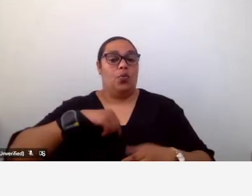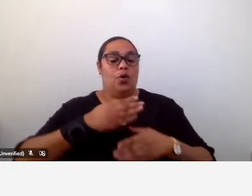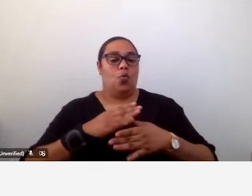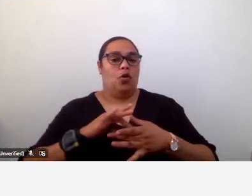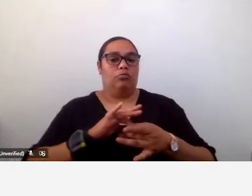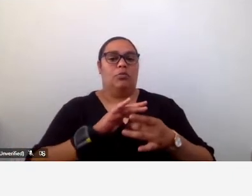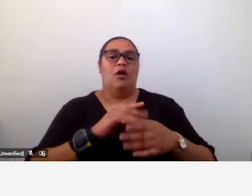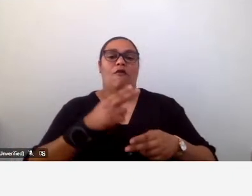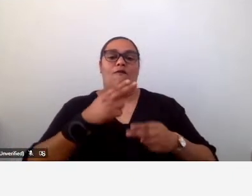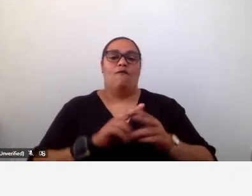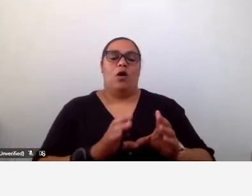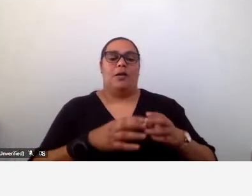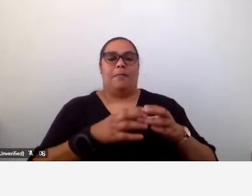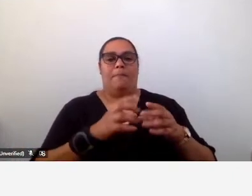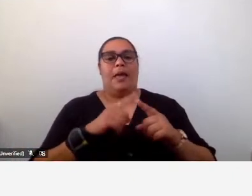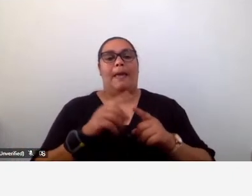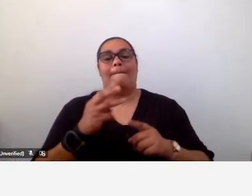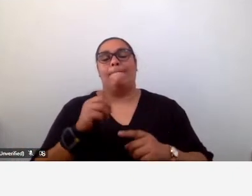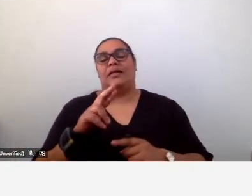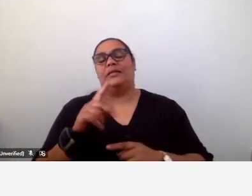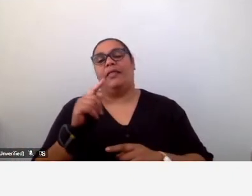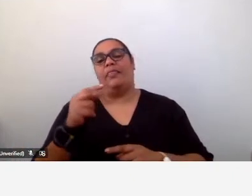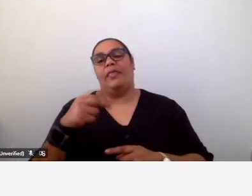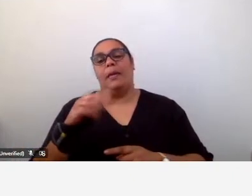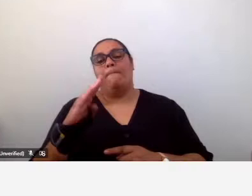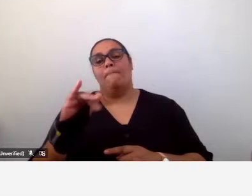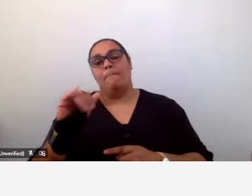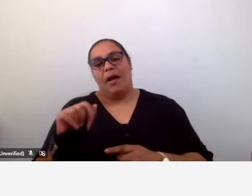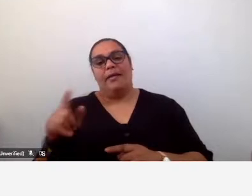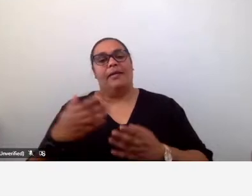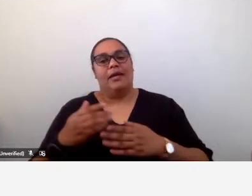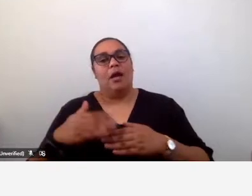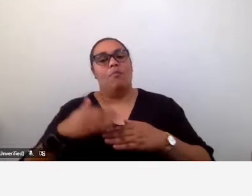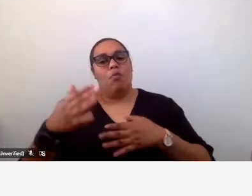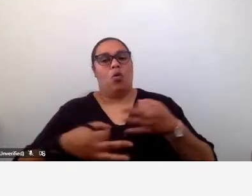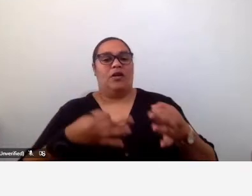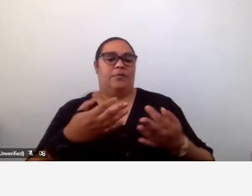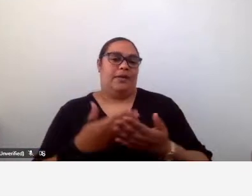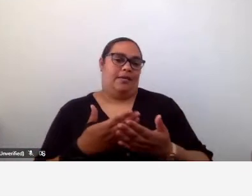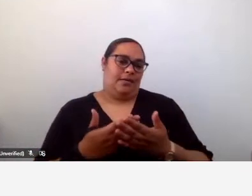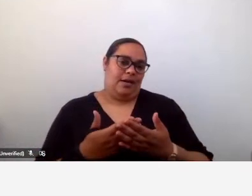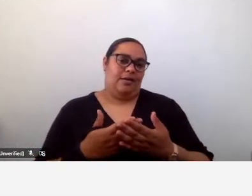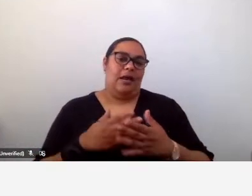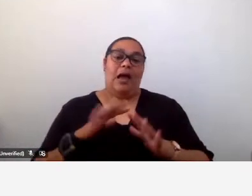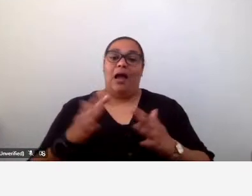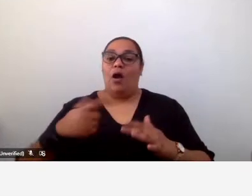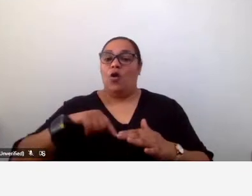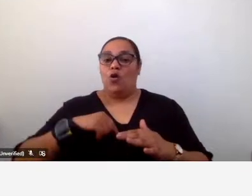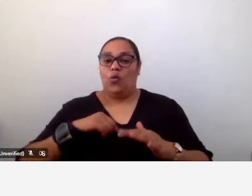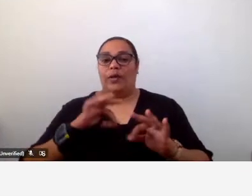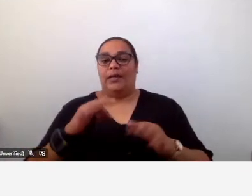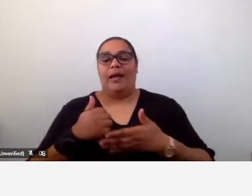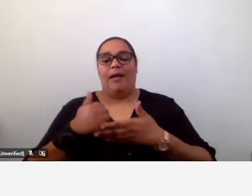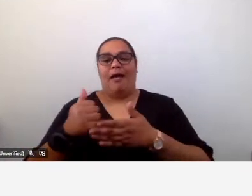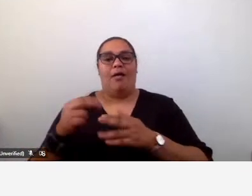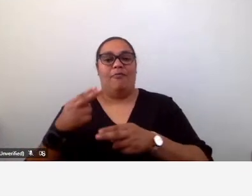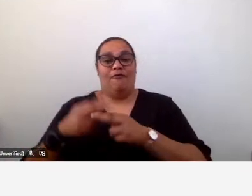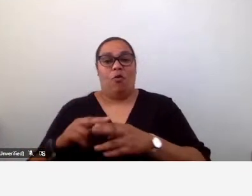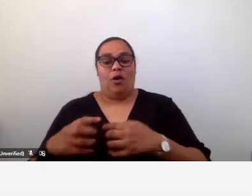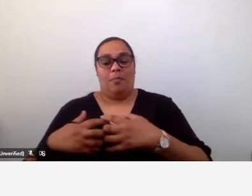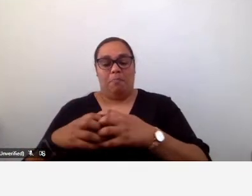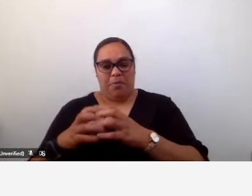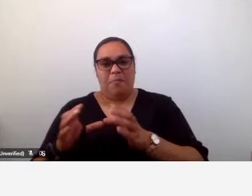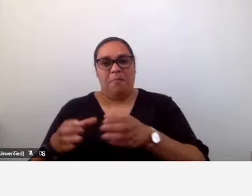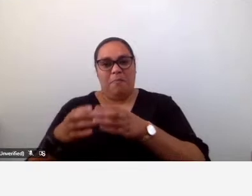with the forums as well. And Mr. Temba Mkunu can further expand on that as to how we assist the forums in